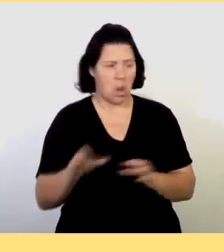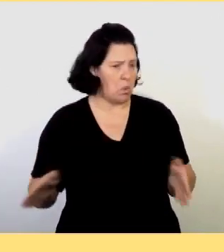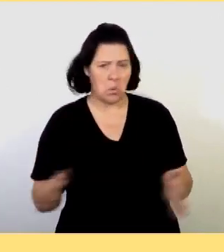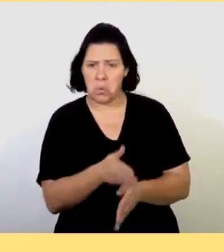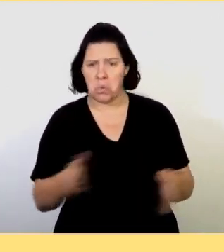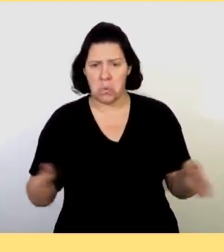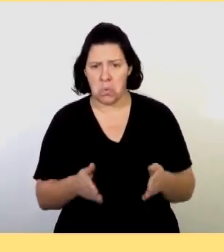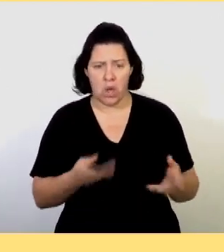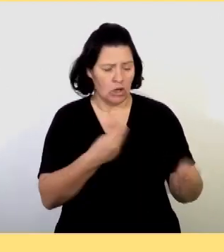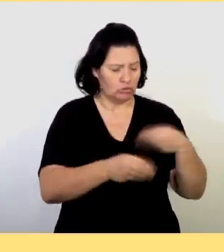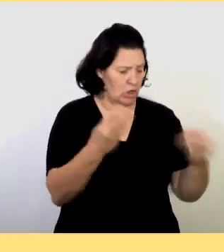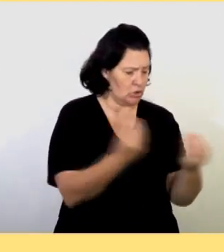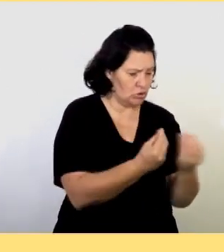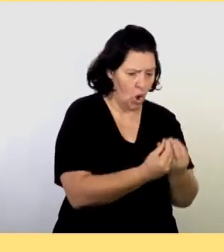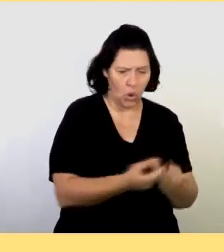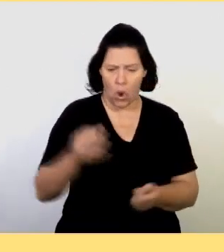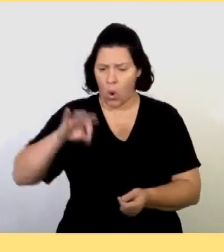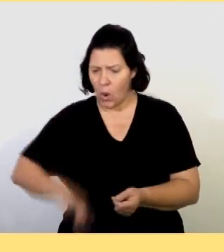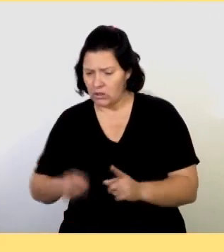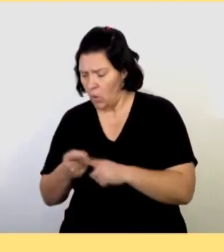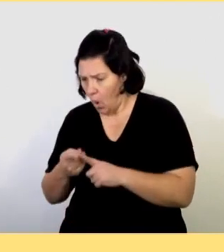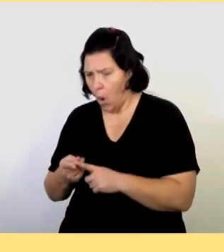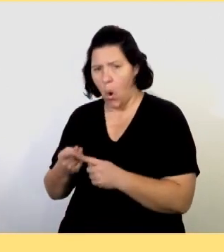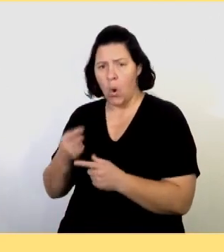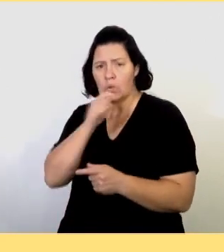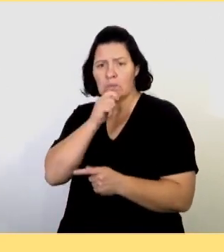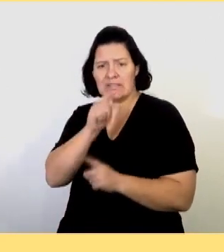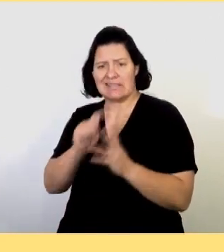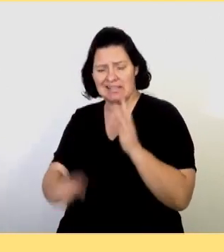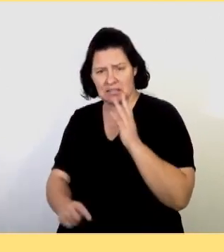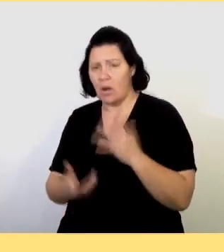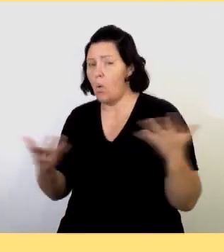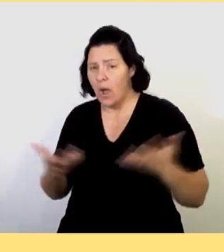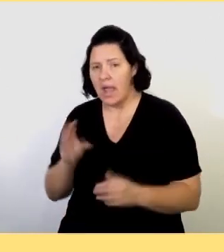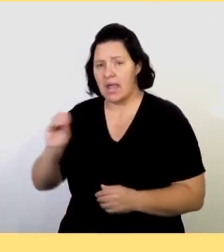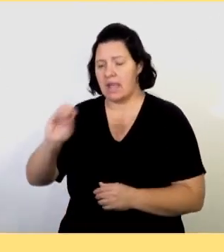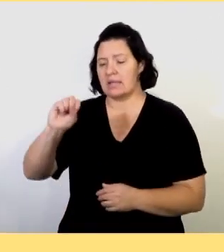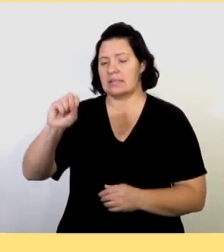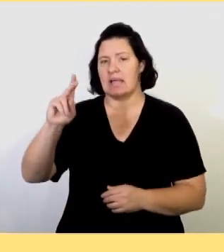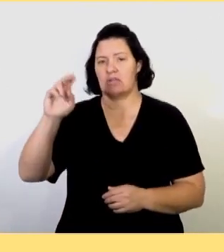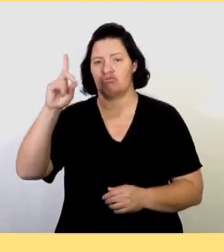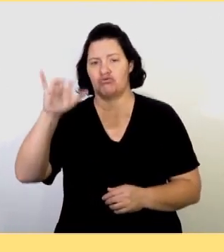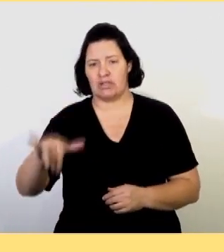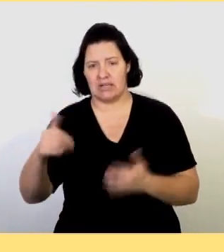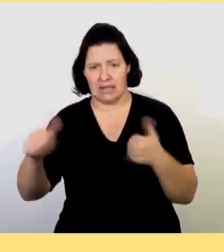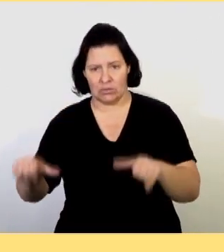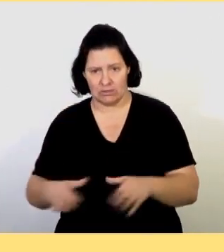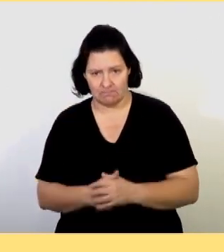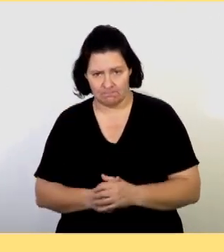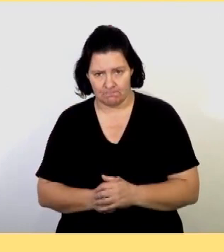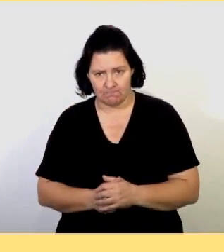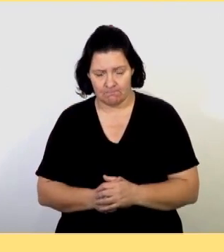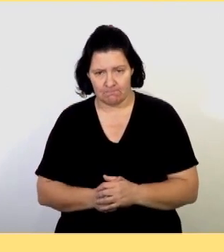column, either on the trading stock, the wages, or the consumables, then it will come in the sundry